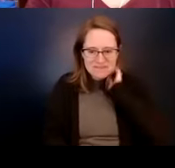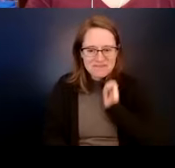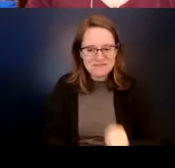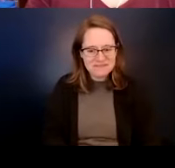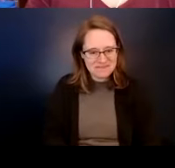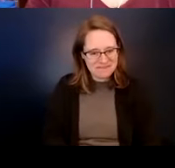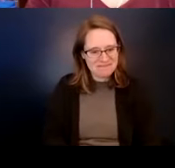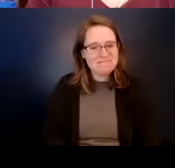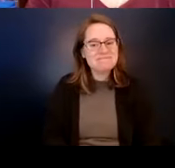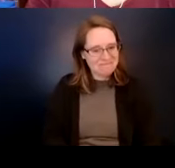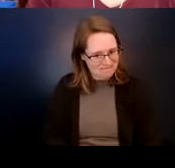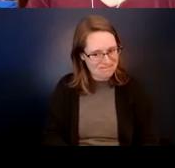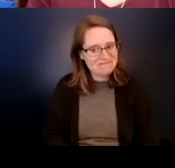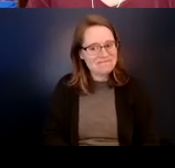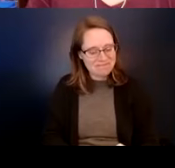looks like we've got